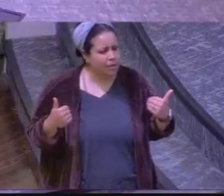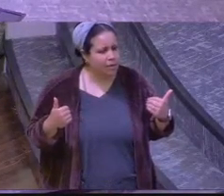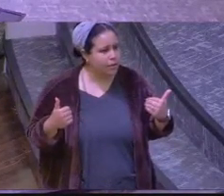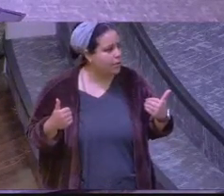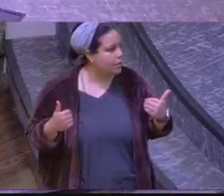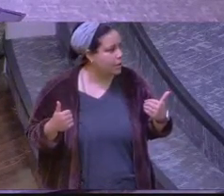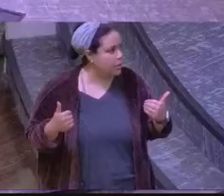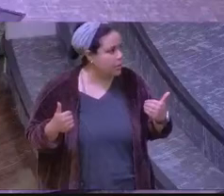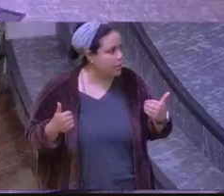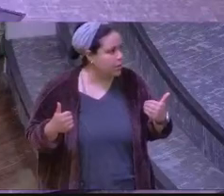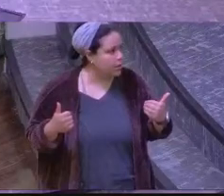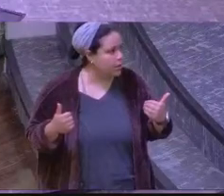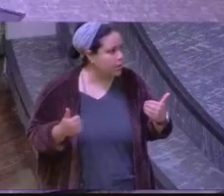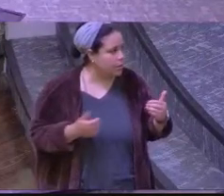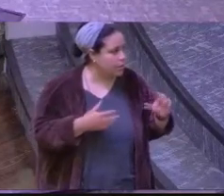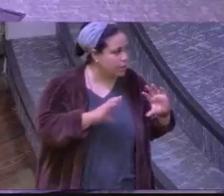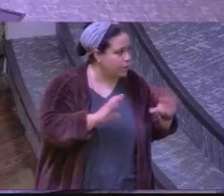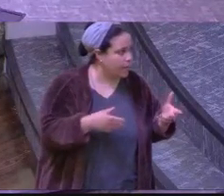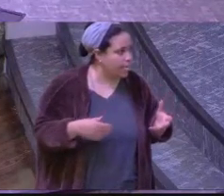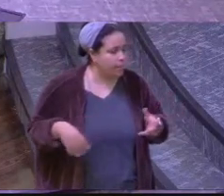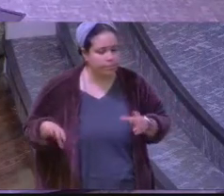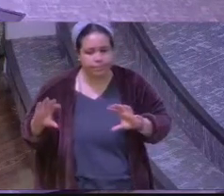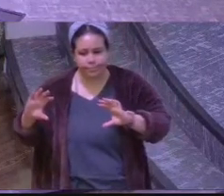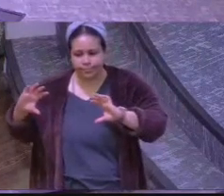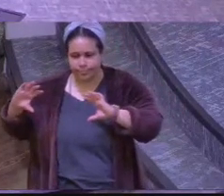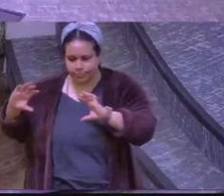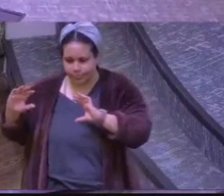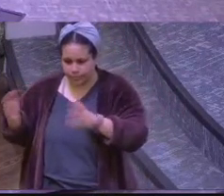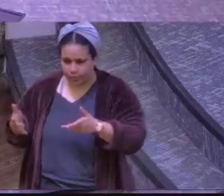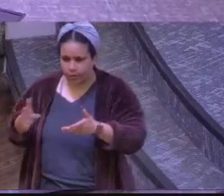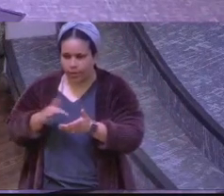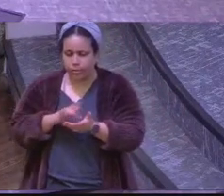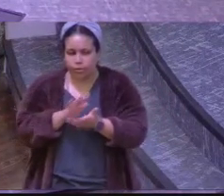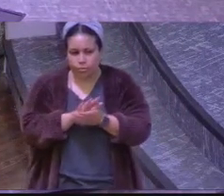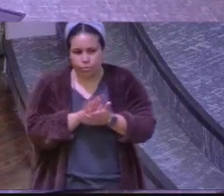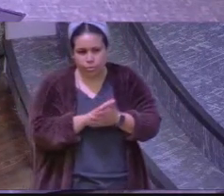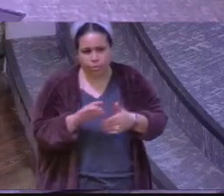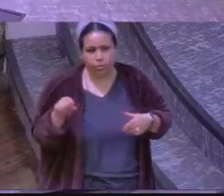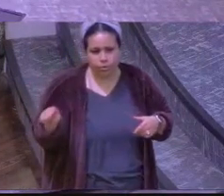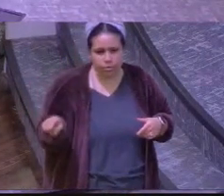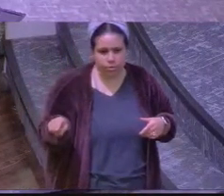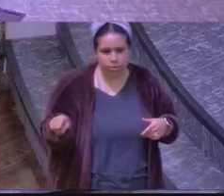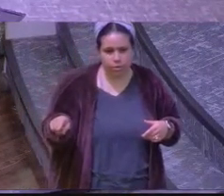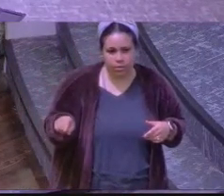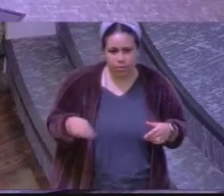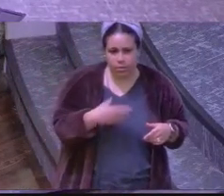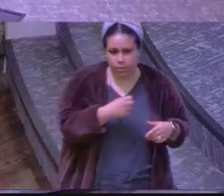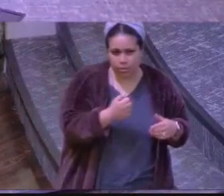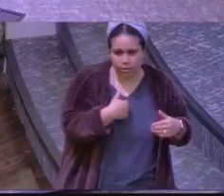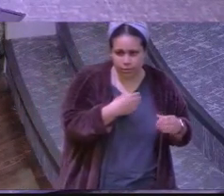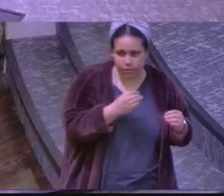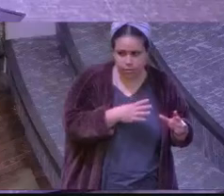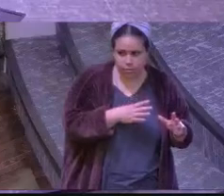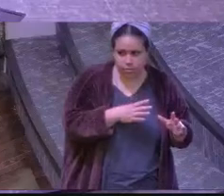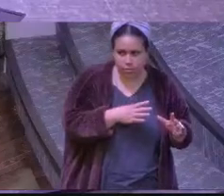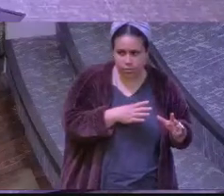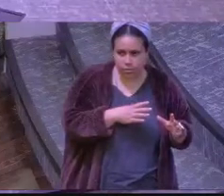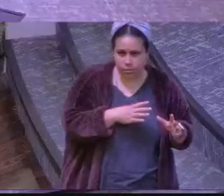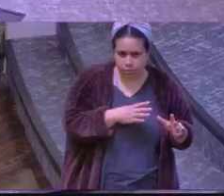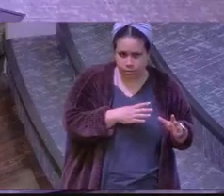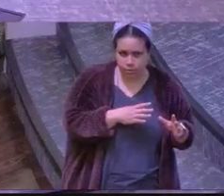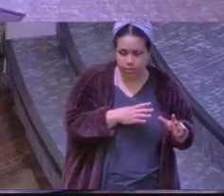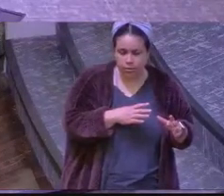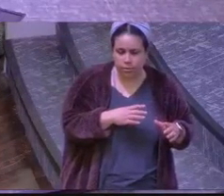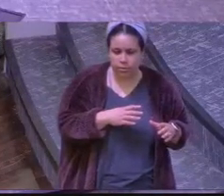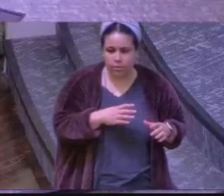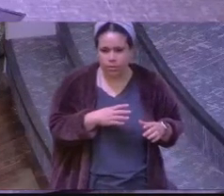students can have their needs, like middle schoolers can have teachers, high schoolers can have teachers. Yes, because yes.